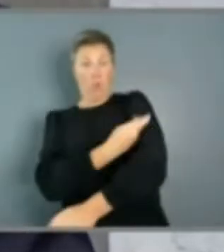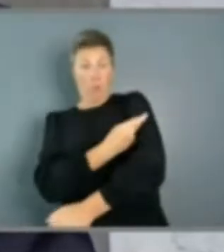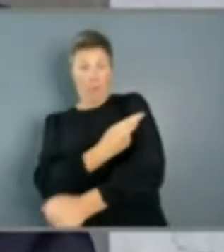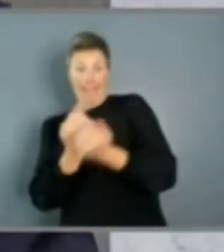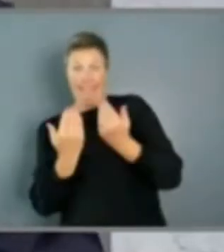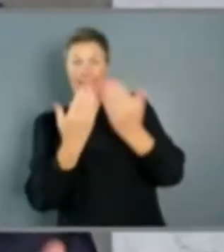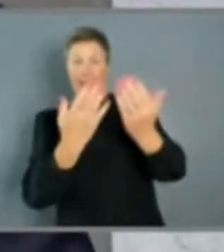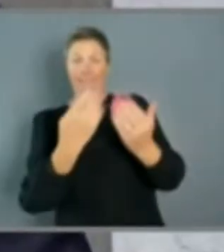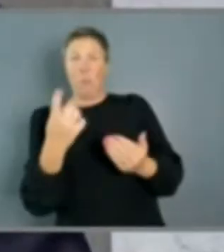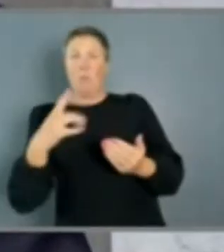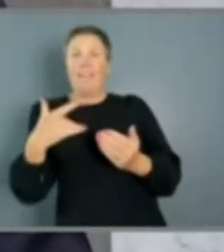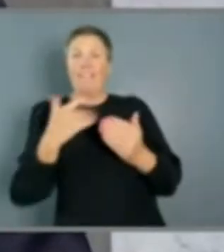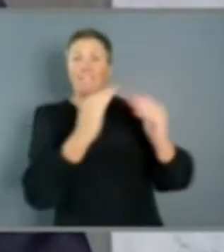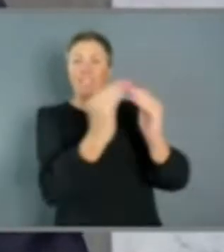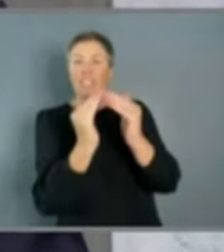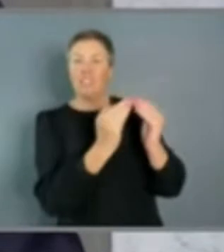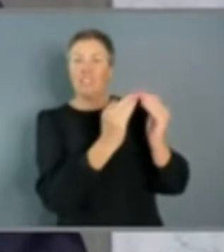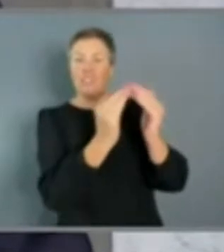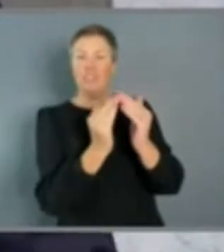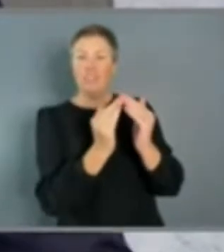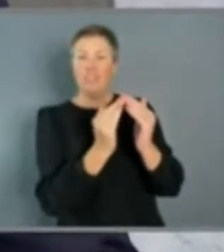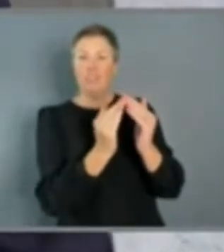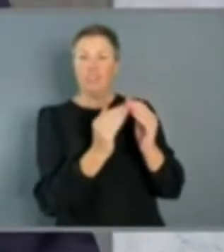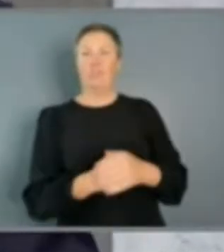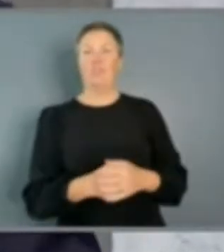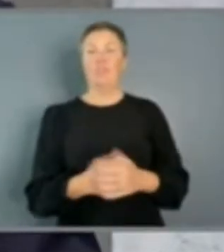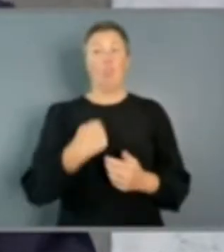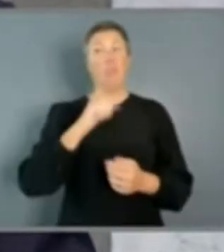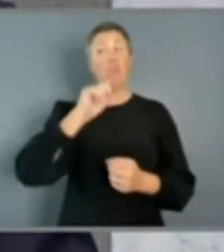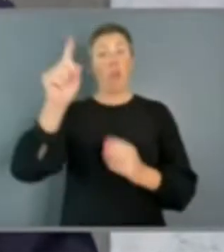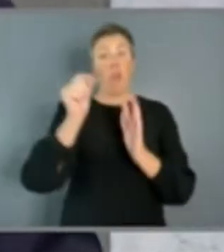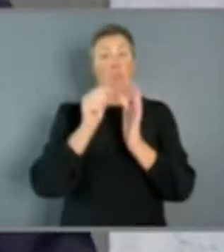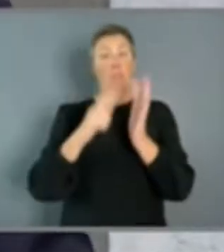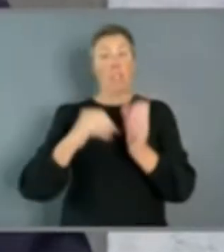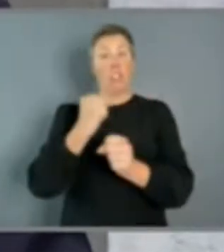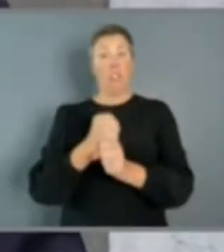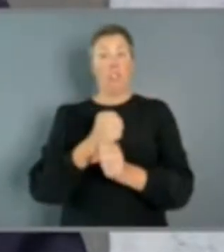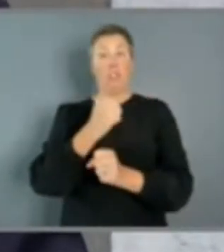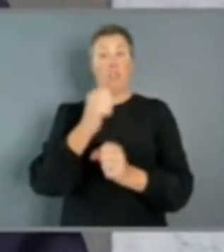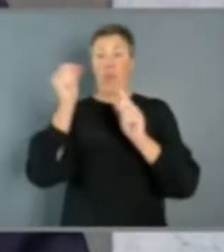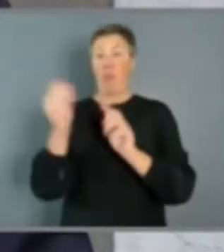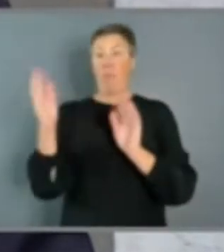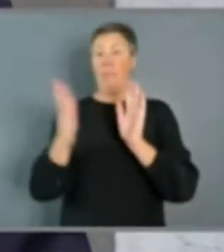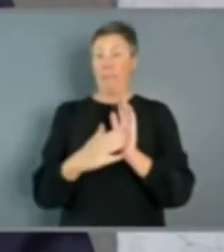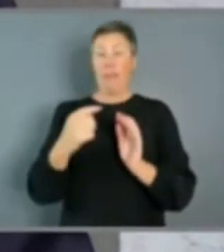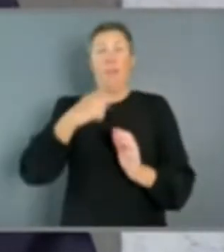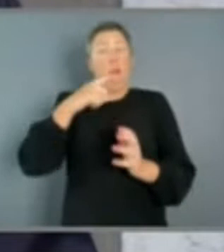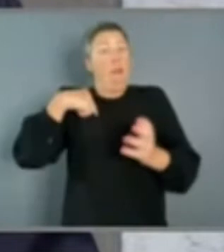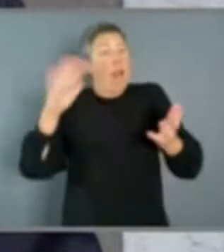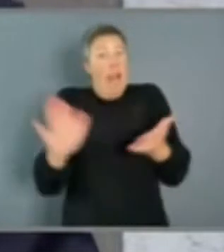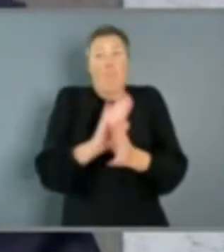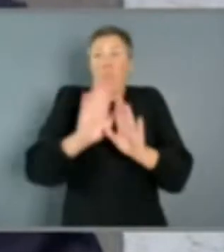treaty villages. And in addition to that, I've said to the Prime Minister Marise, we're very keen to support in the provision of supplies and